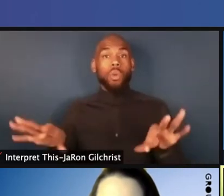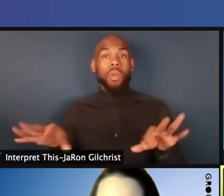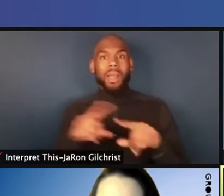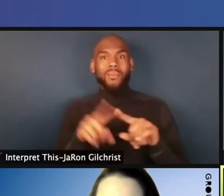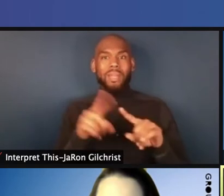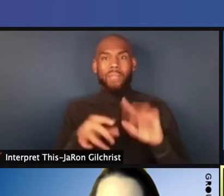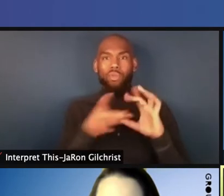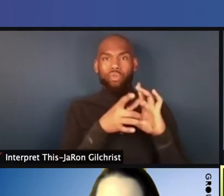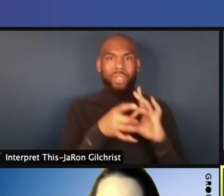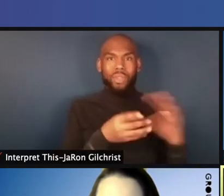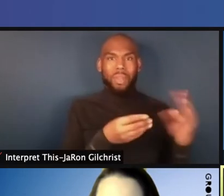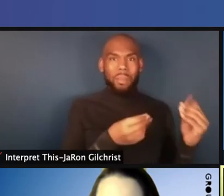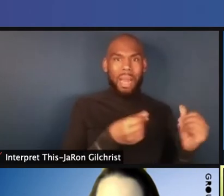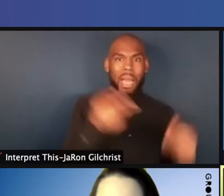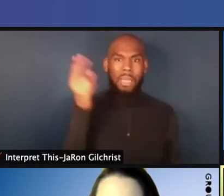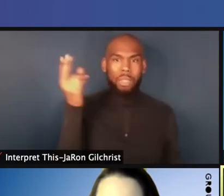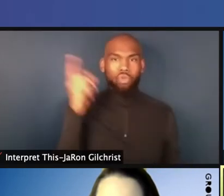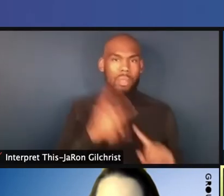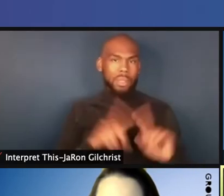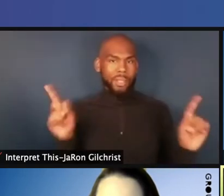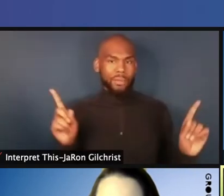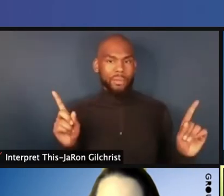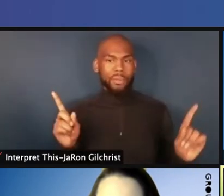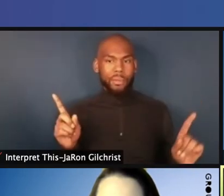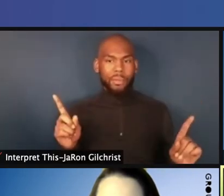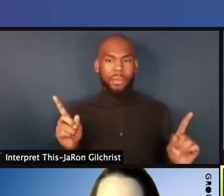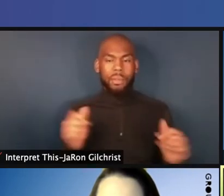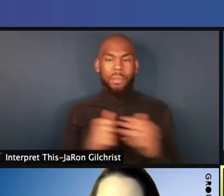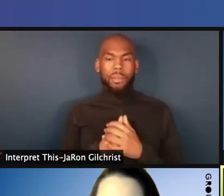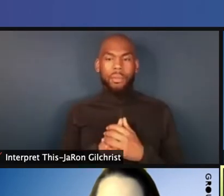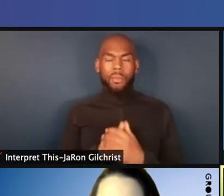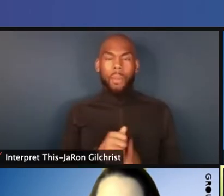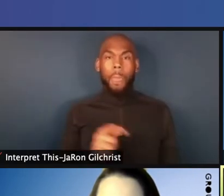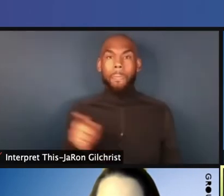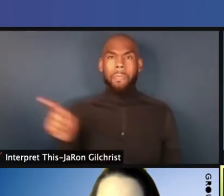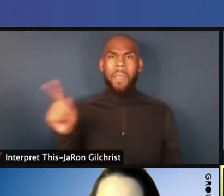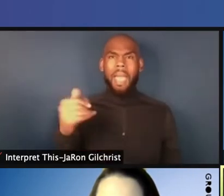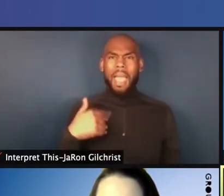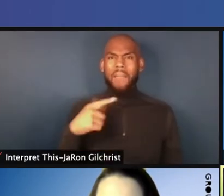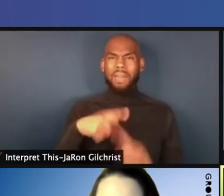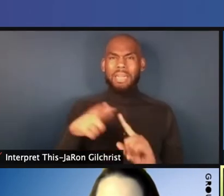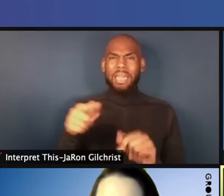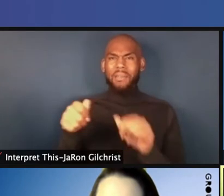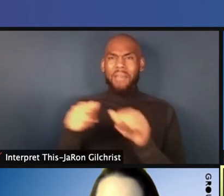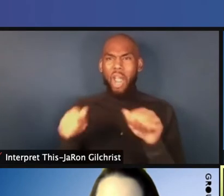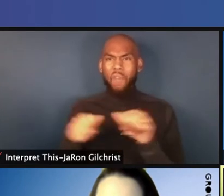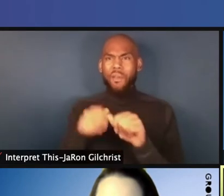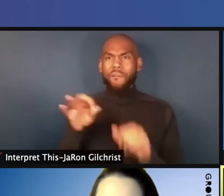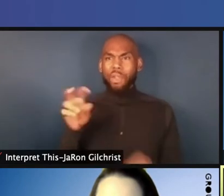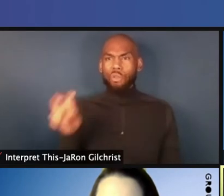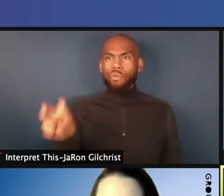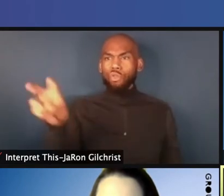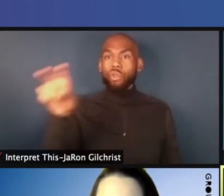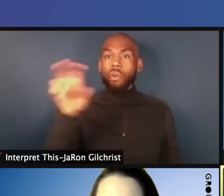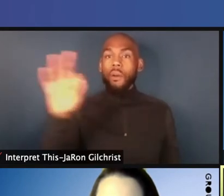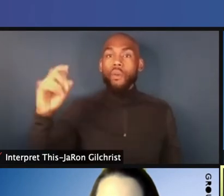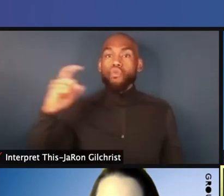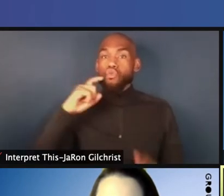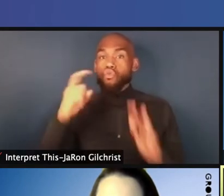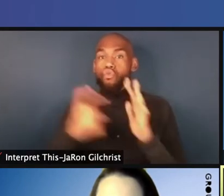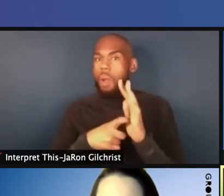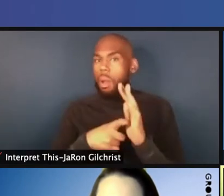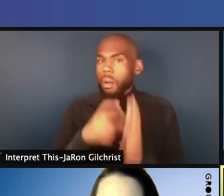history in terms of, like, there's, they're at a different point on their journey in terms of reckoning with